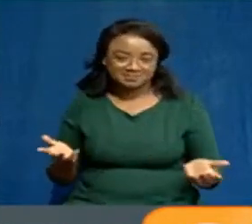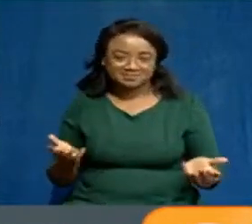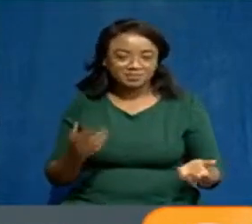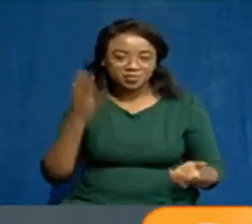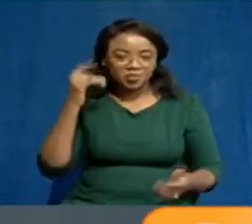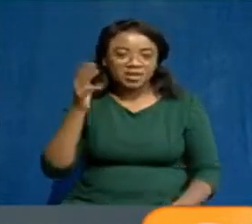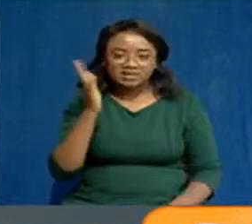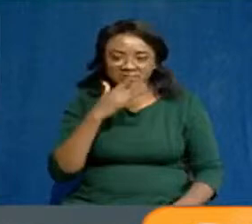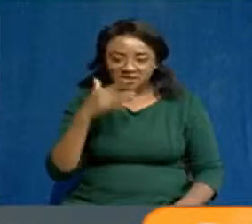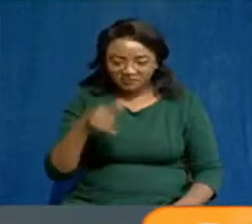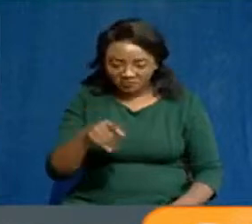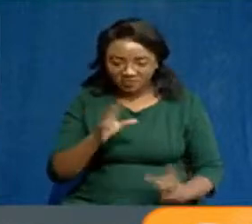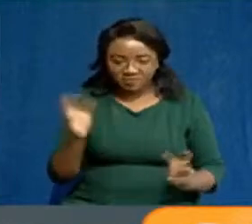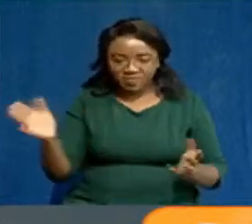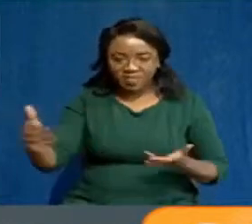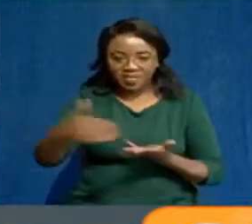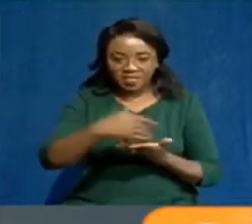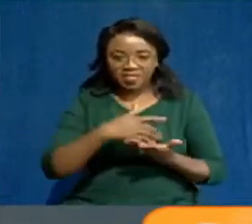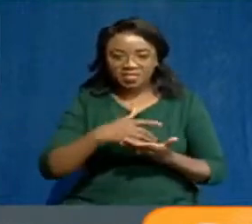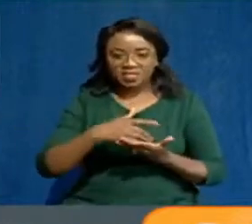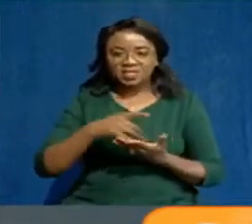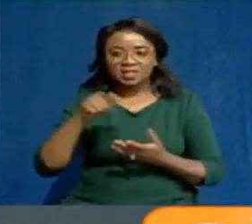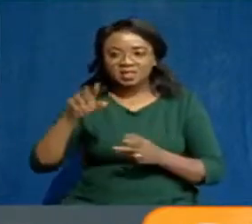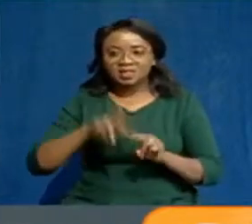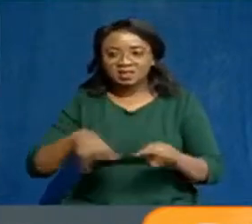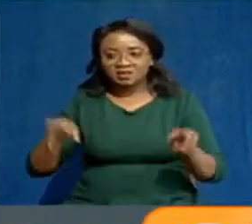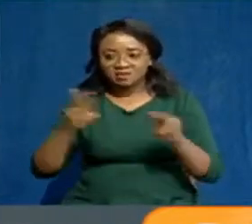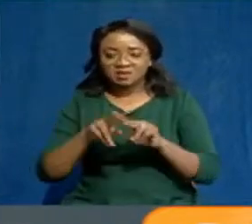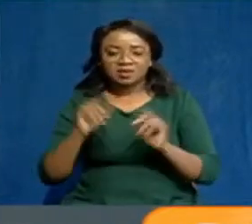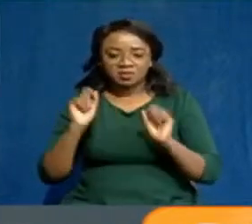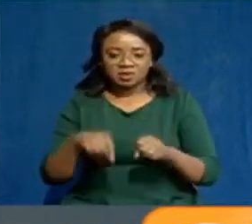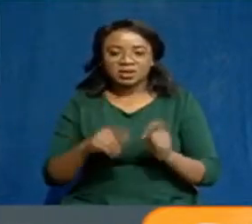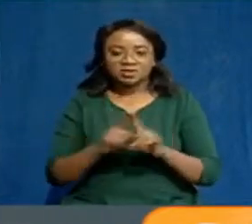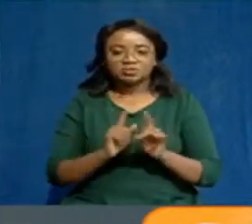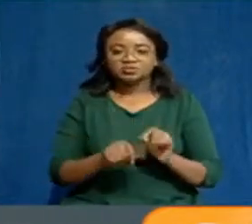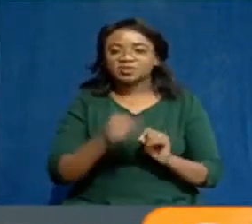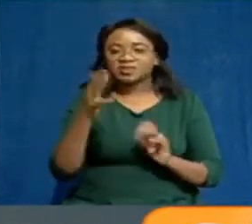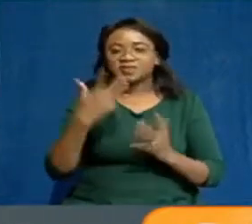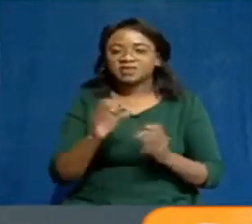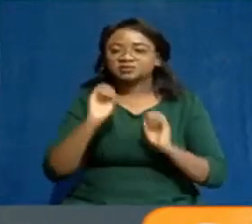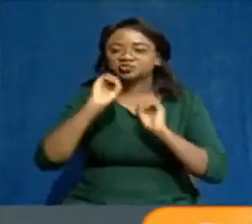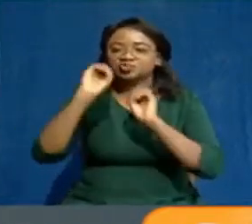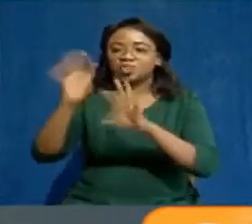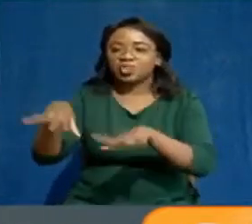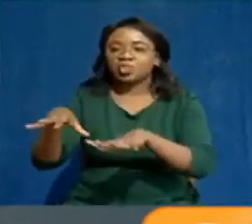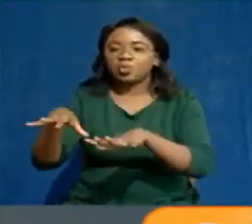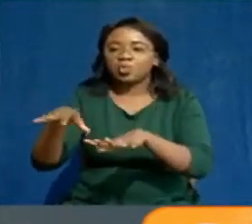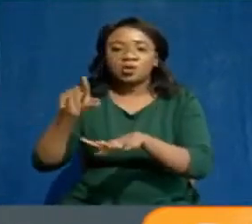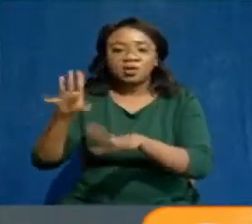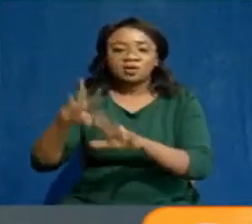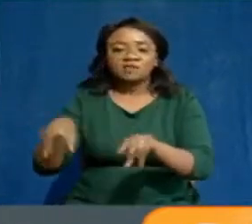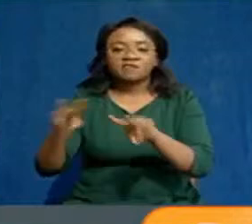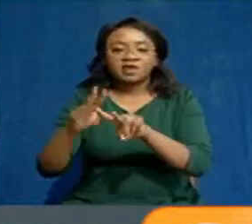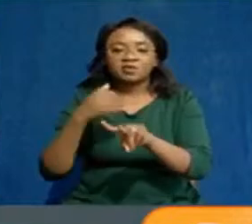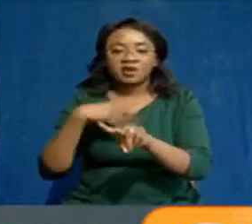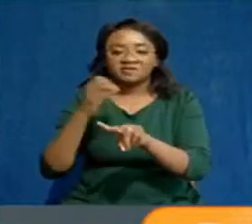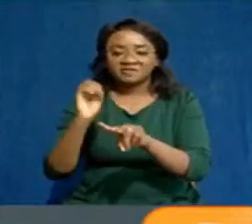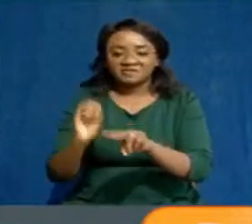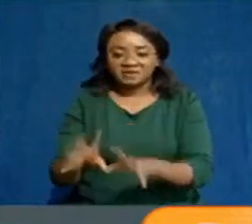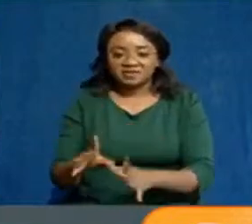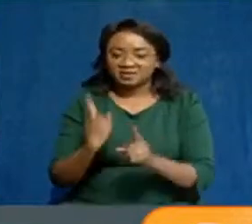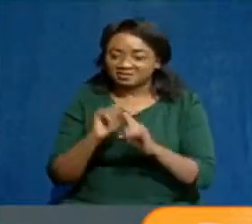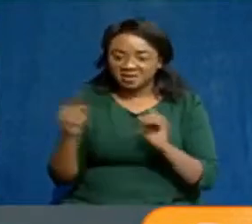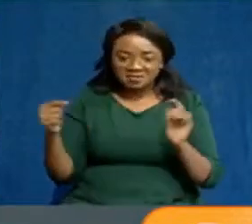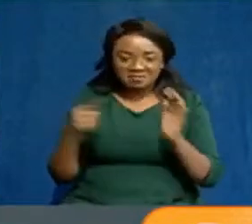is valuable. What is left in the dump site is what is deemed to be invaluable. Yeah. But the design for recyclability is a whole